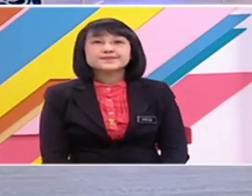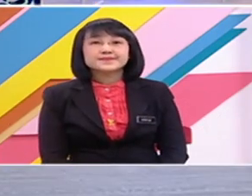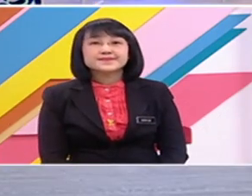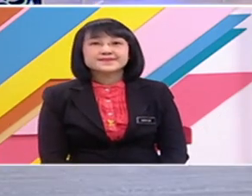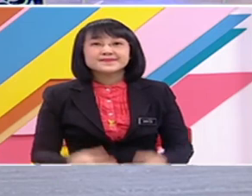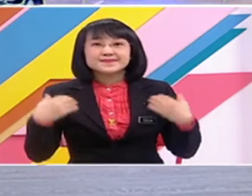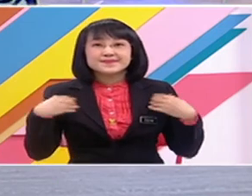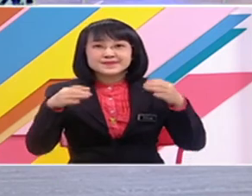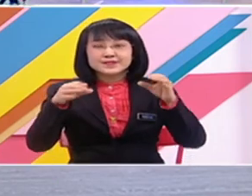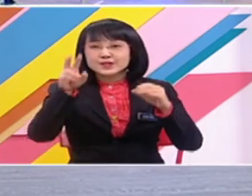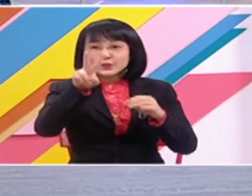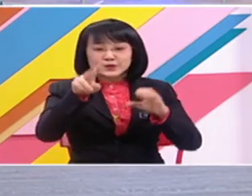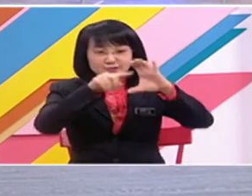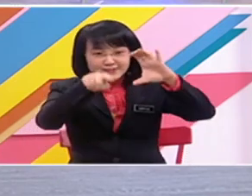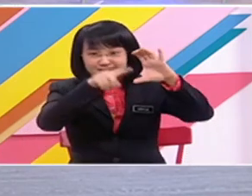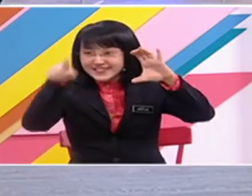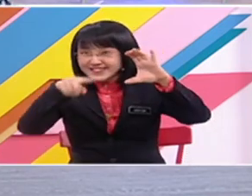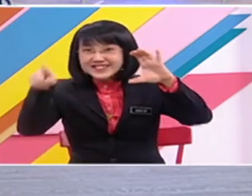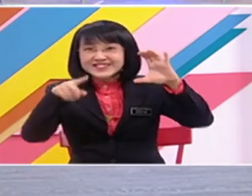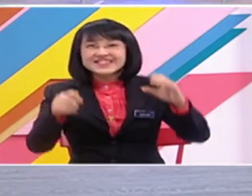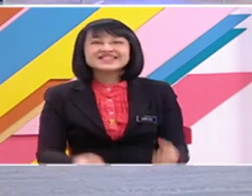the legs. Yeah. Okay. Okay.